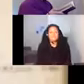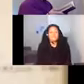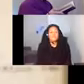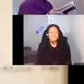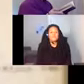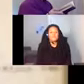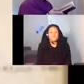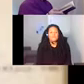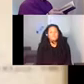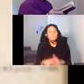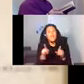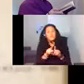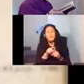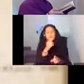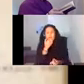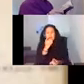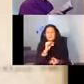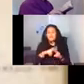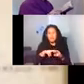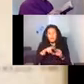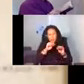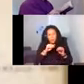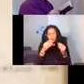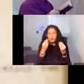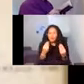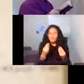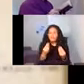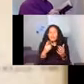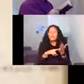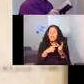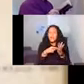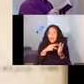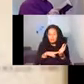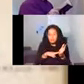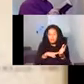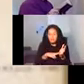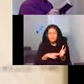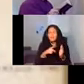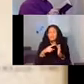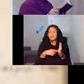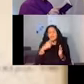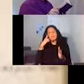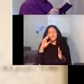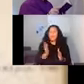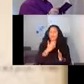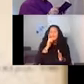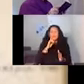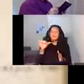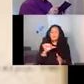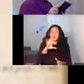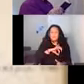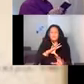As well as maths, her father taught her Greek and Latin, and she thought that all girls should benefit from a